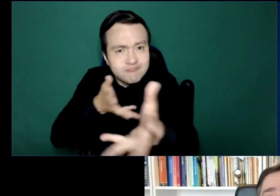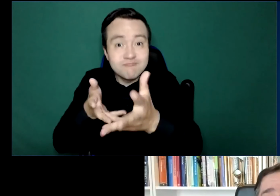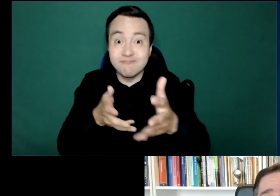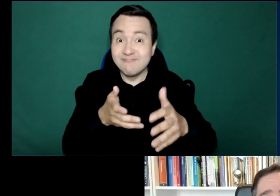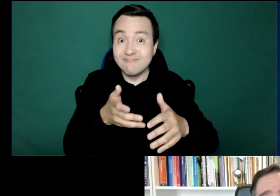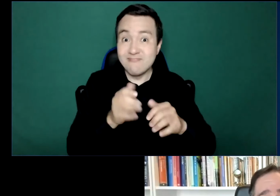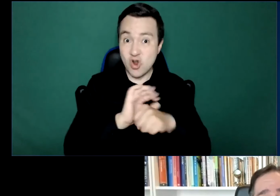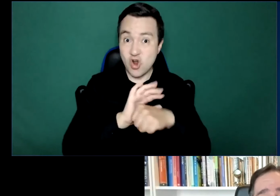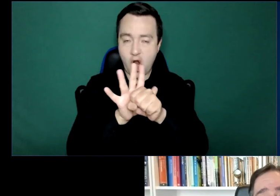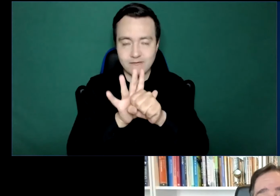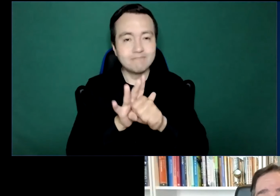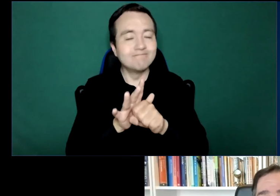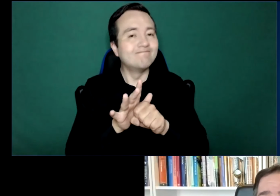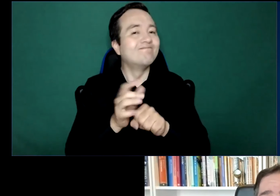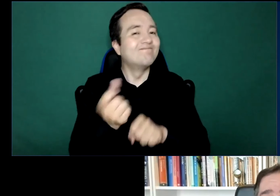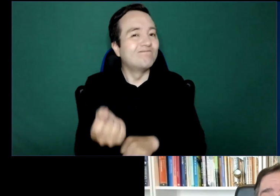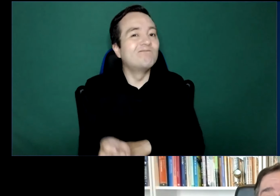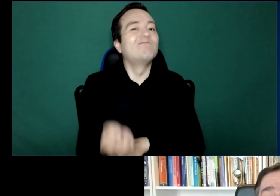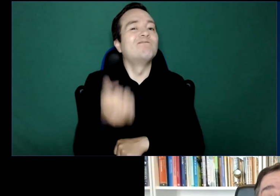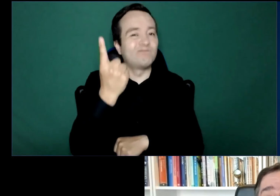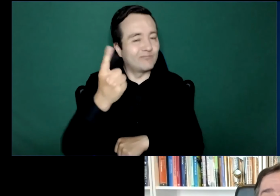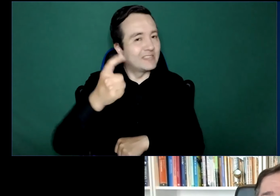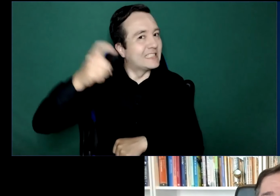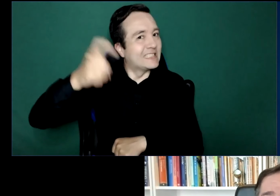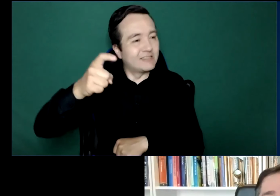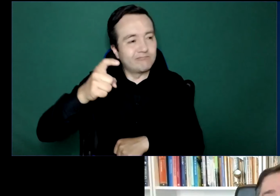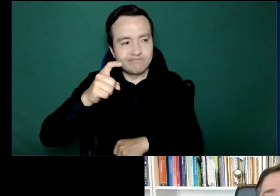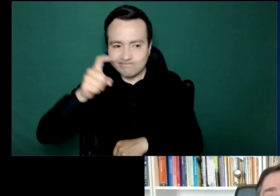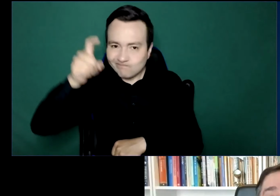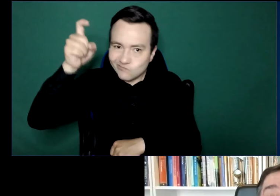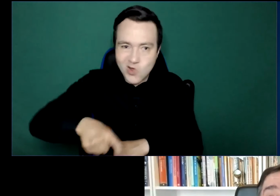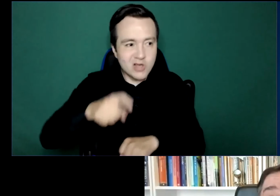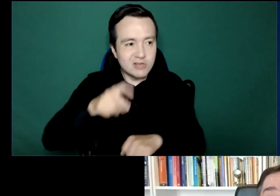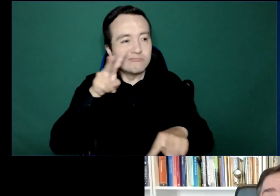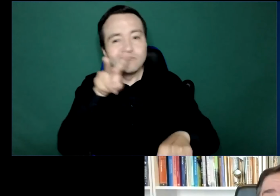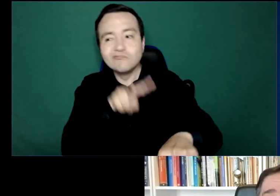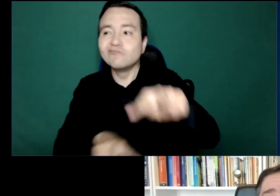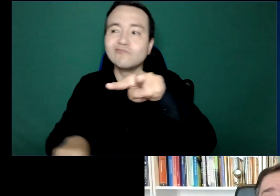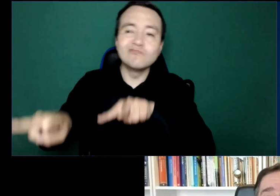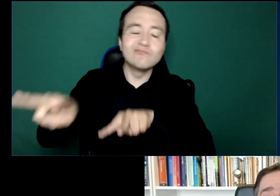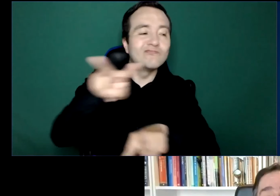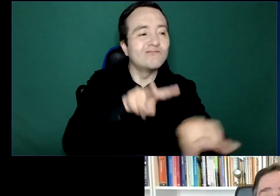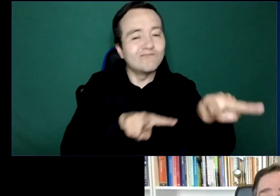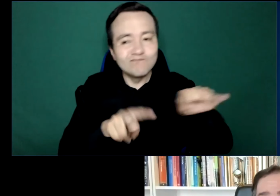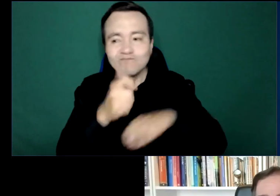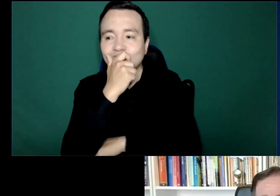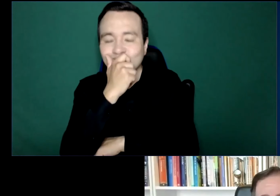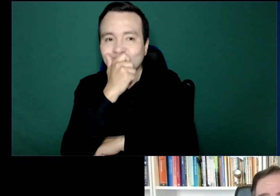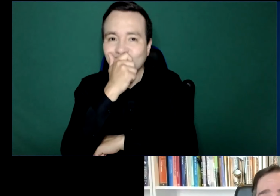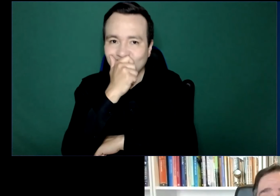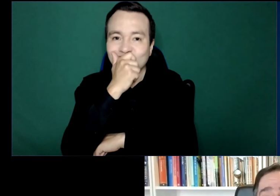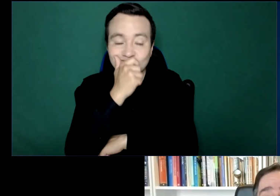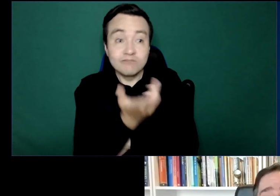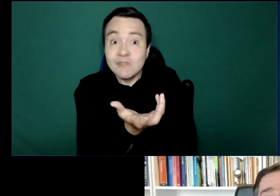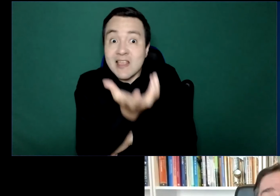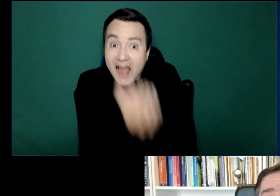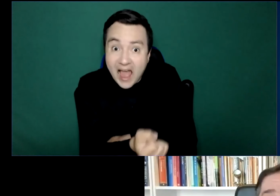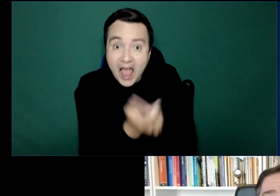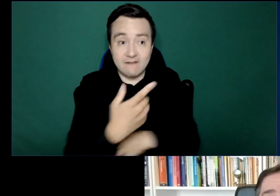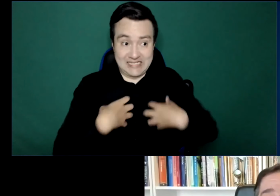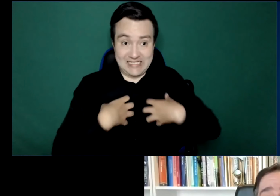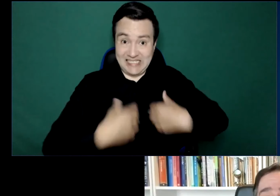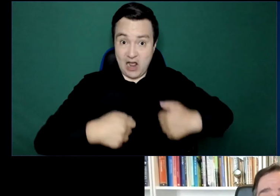to its consequences mean to raise our eyes to the world of universal health, strengthening health